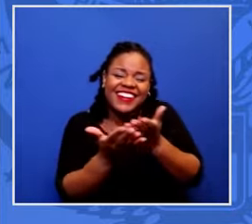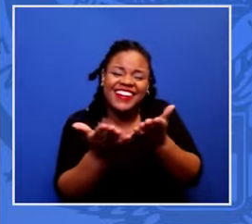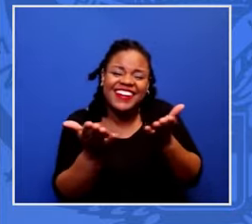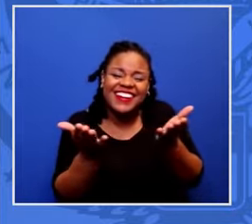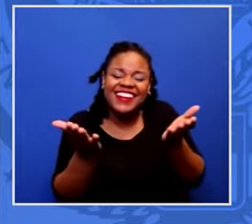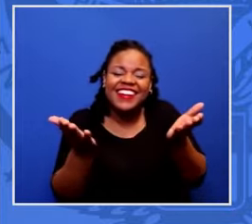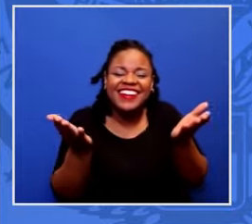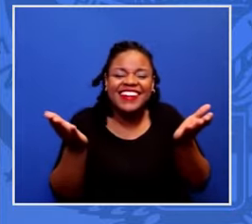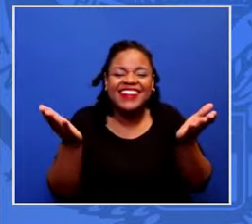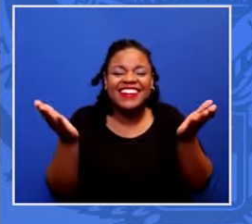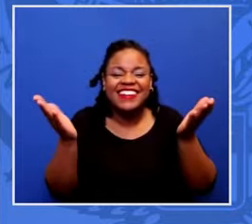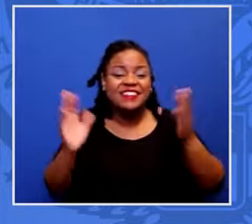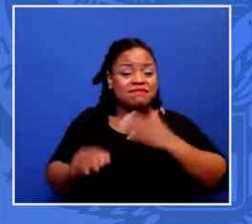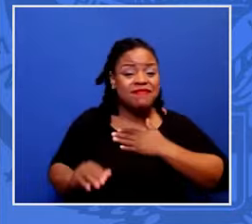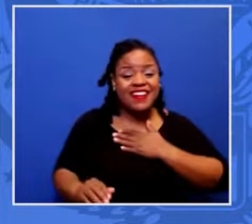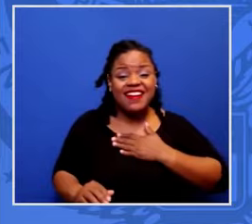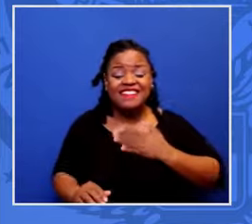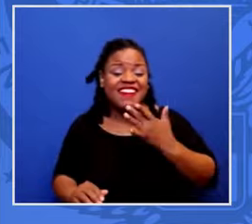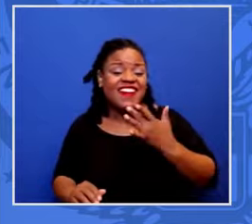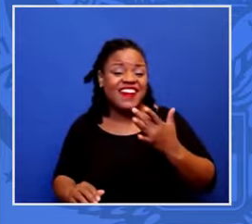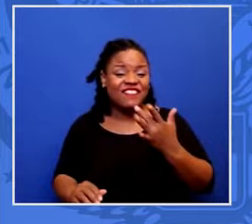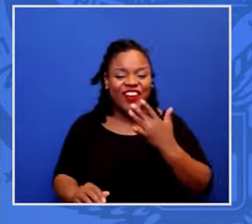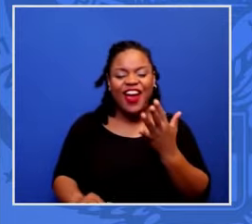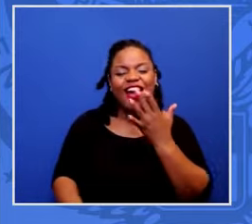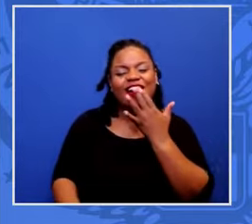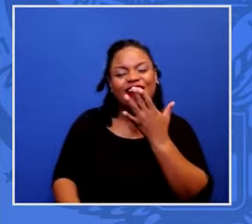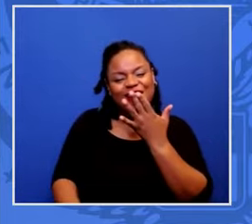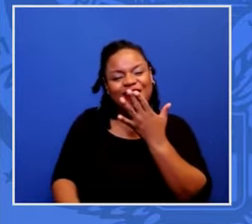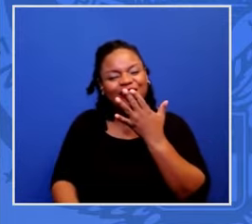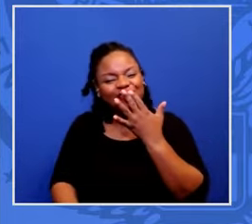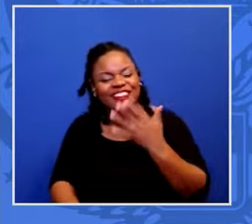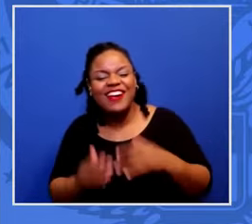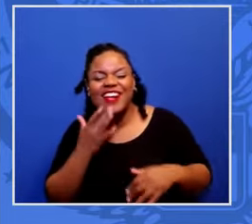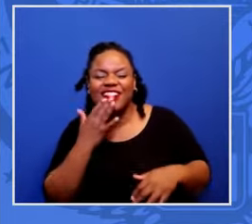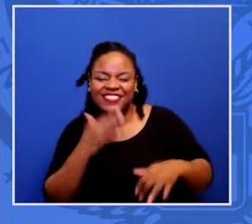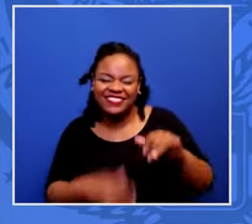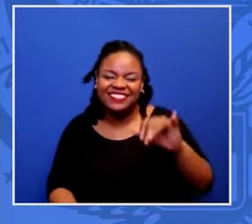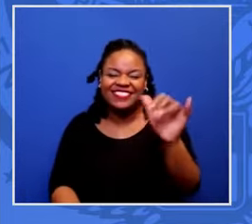brother, we're my favorite color.